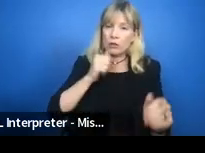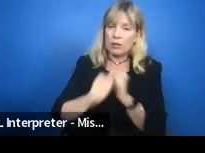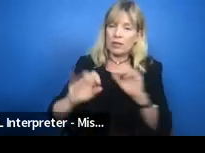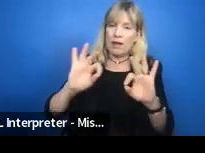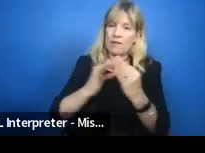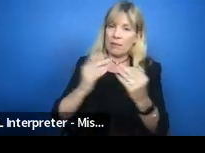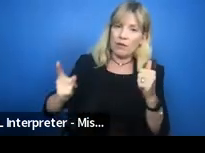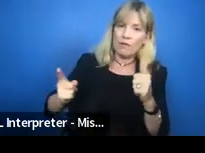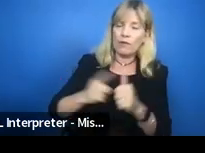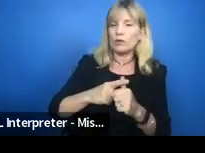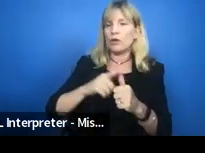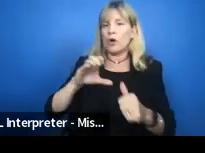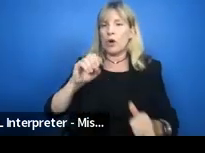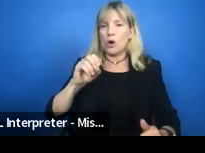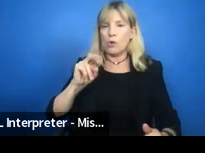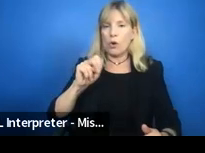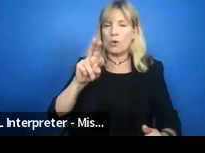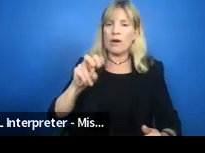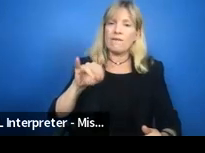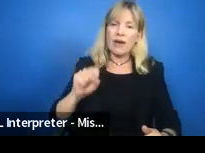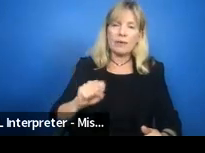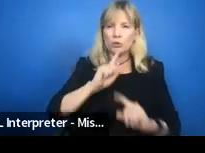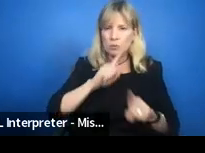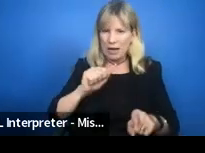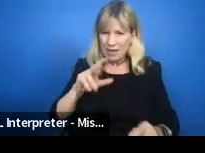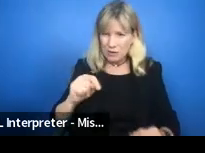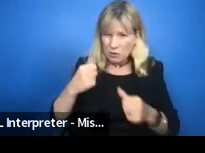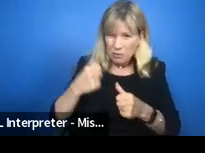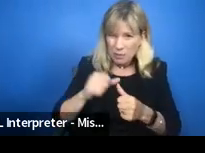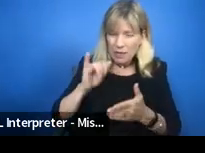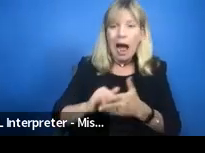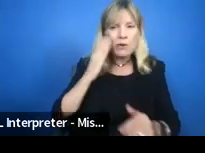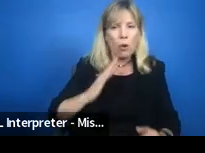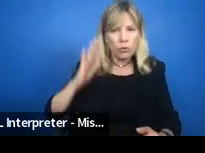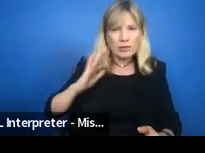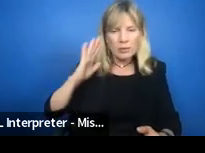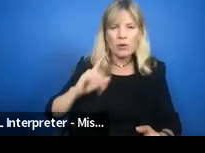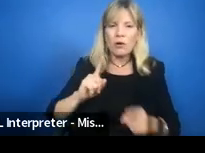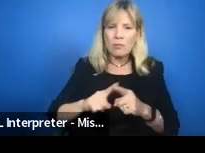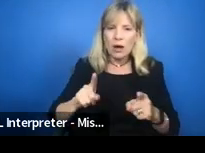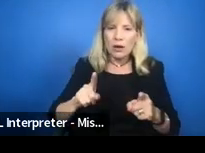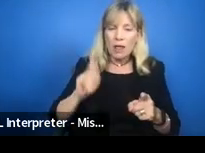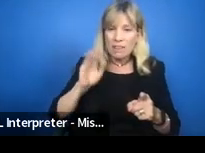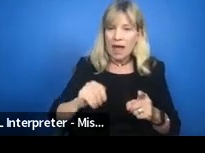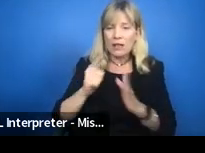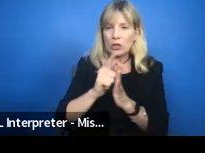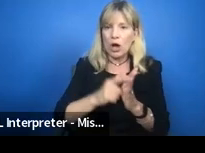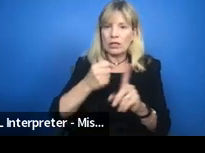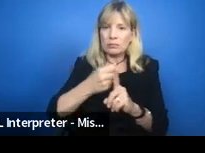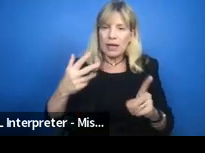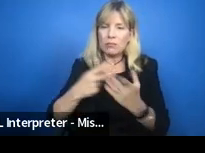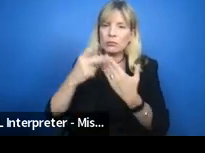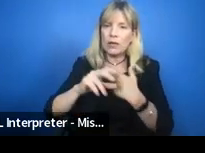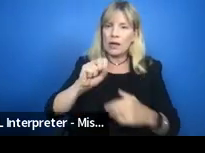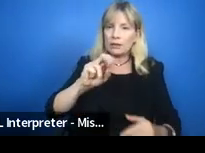First Coronavirus Response Act. You might remember, I know it was a long time ago, that law expanded programs like SNAP